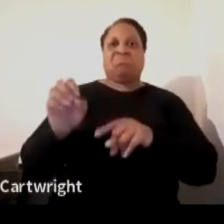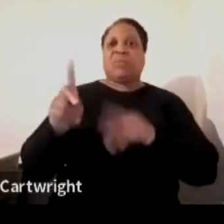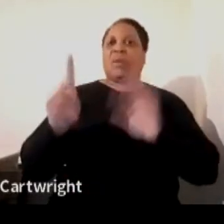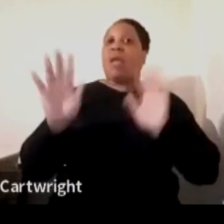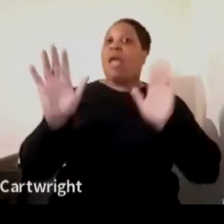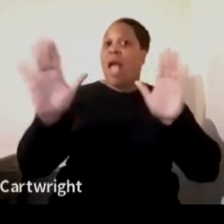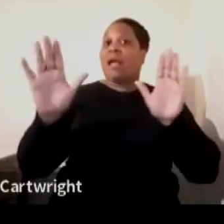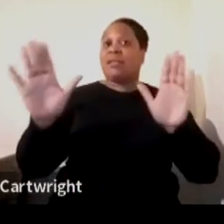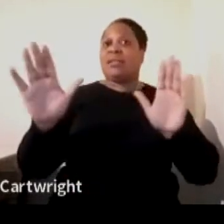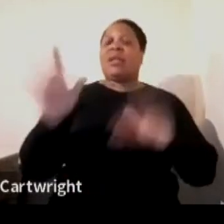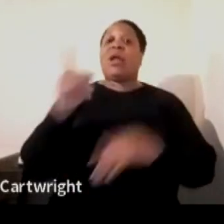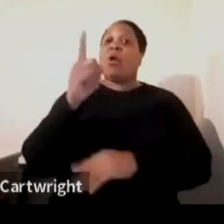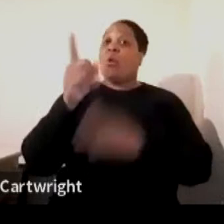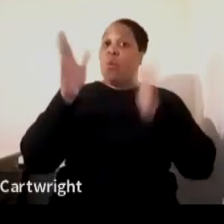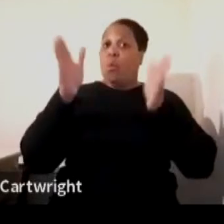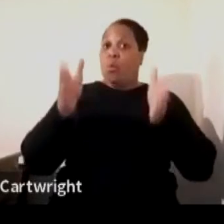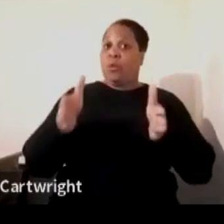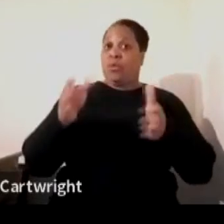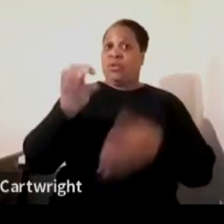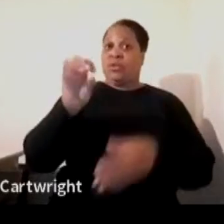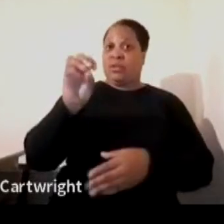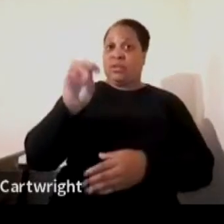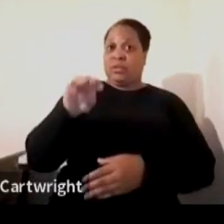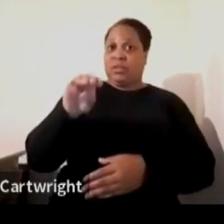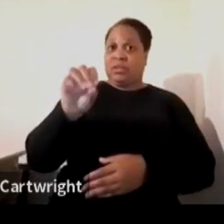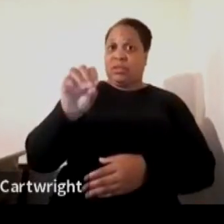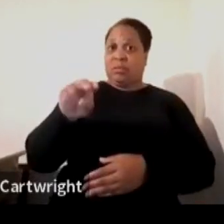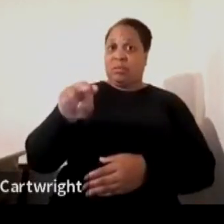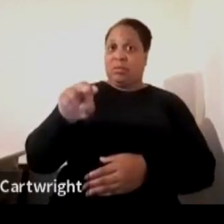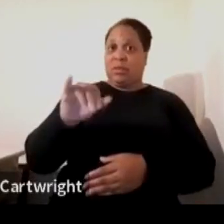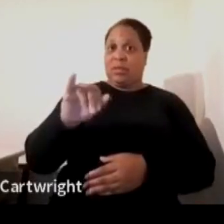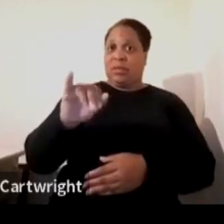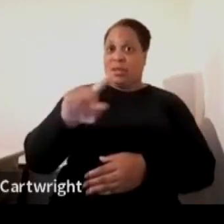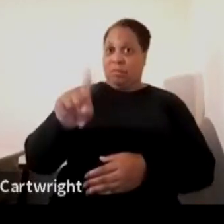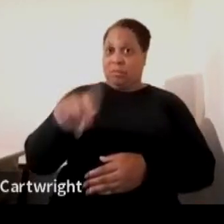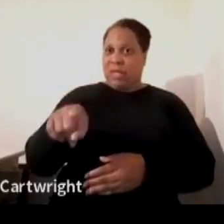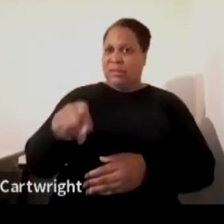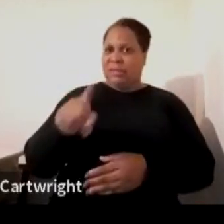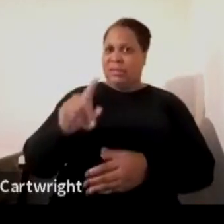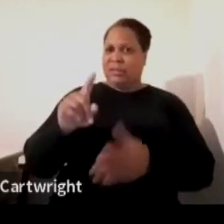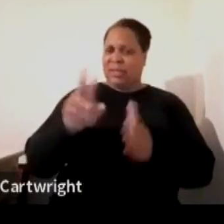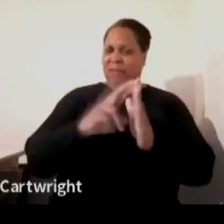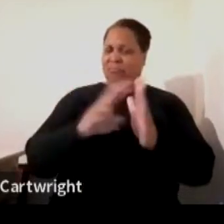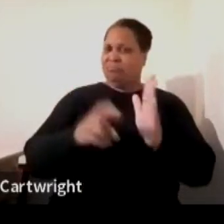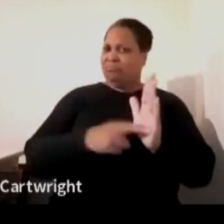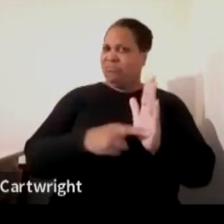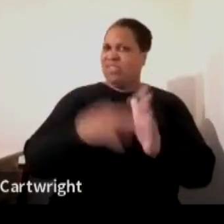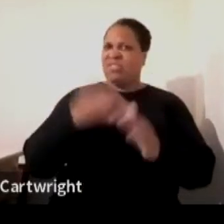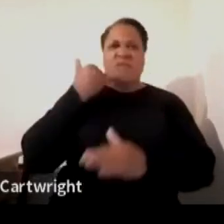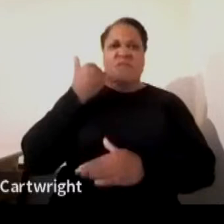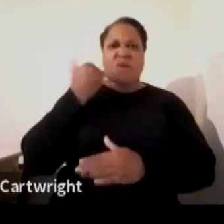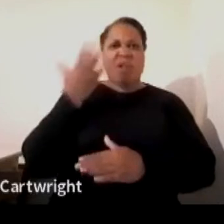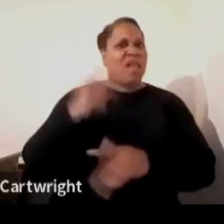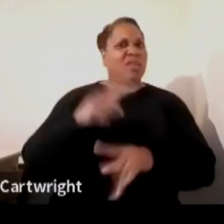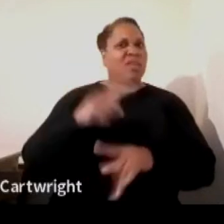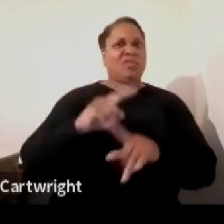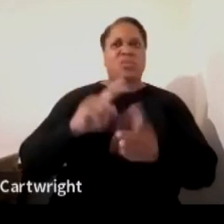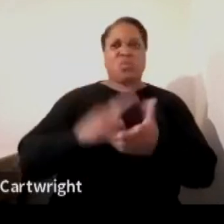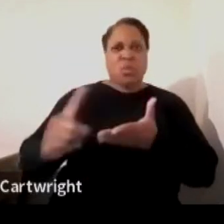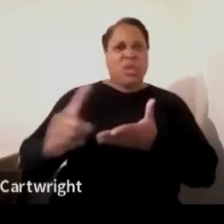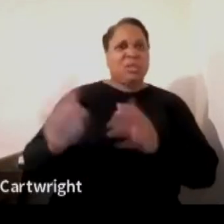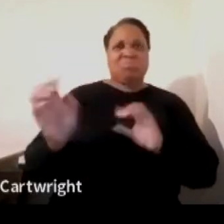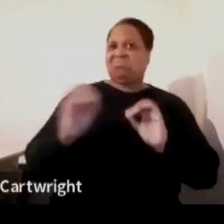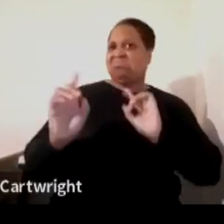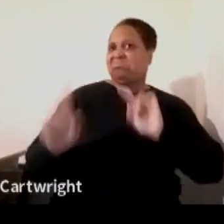One person, Ms. Mana, says she registered over the phone last week, but has not received any confirmation as yet.